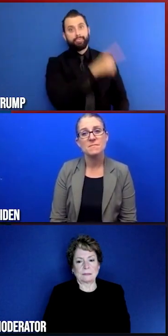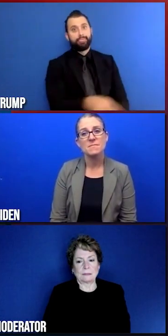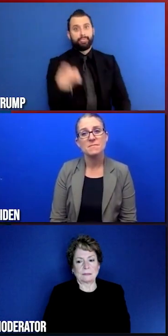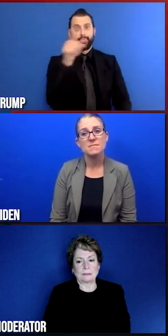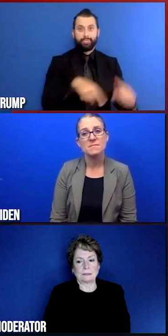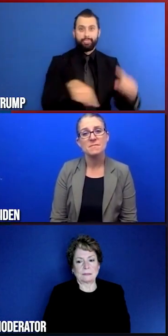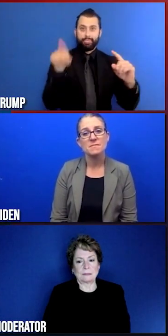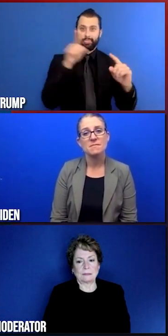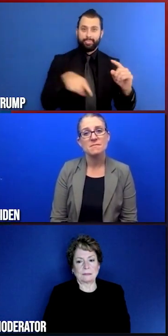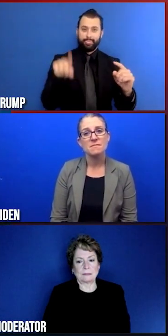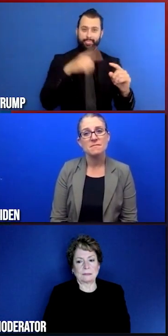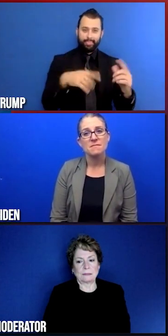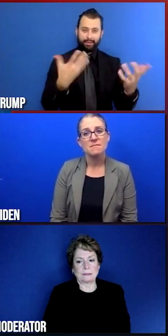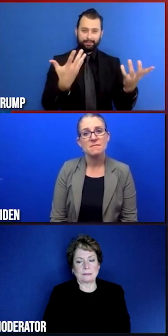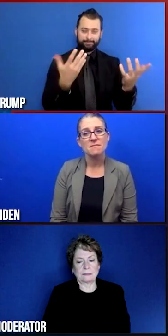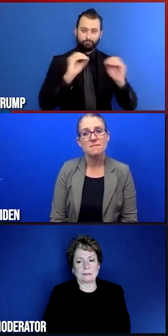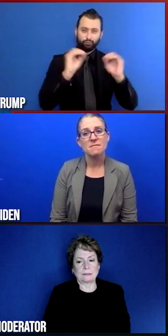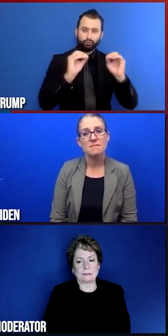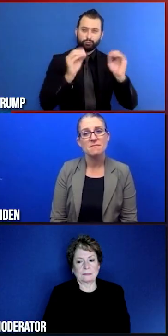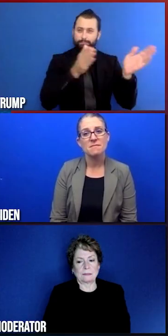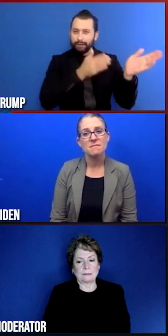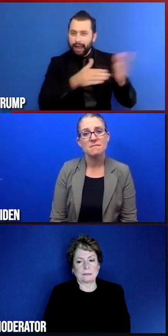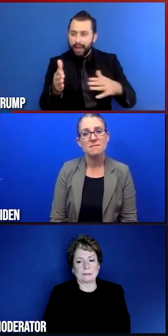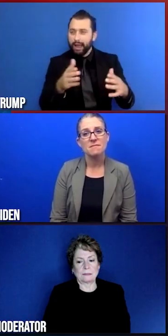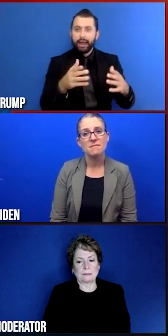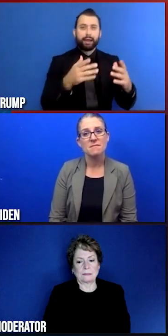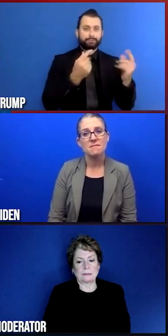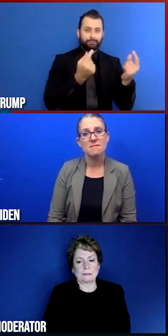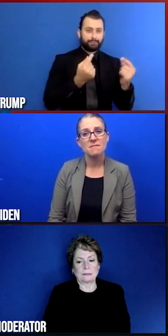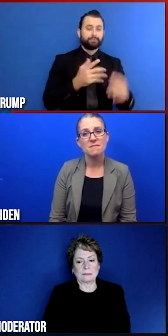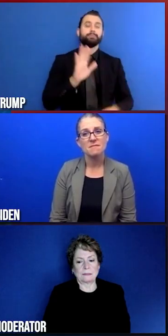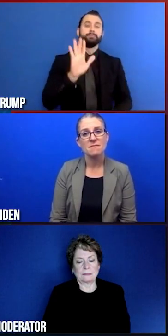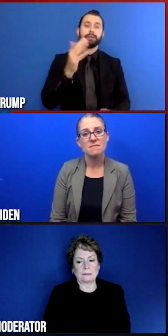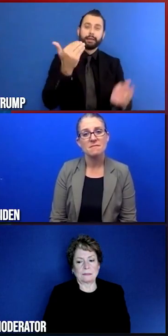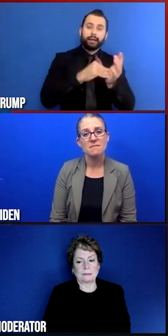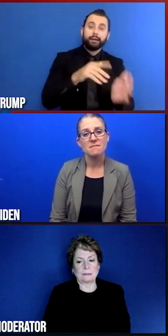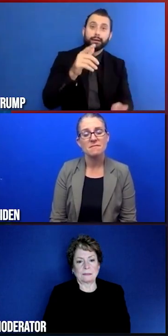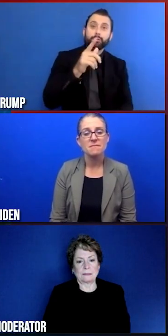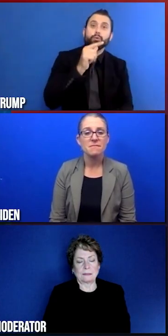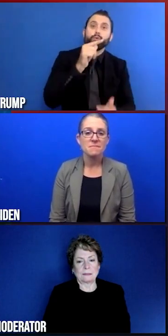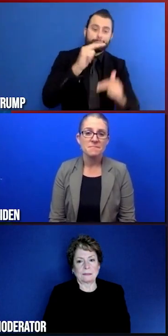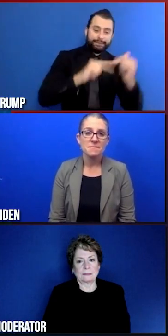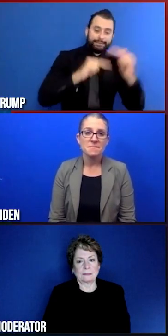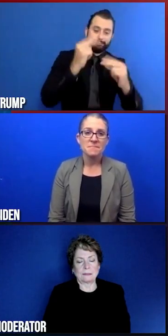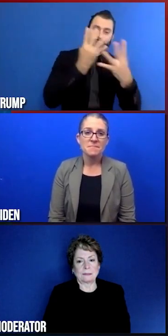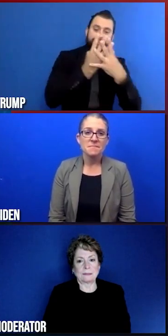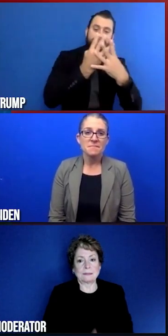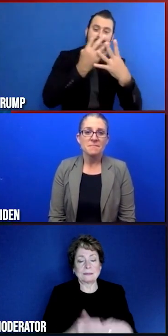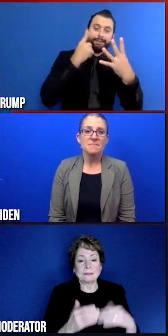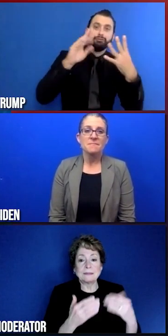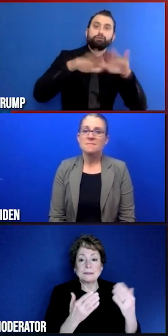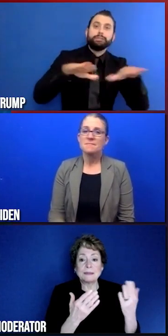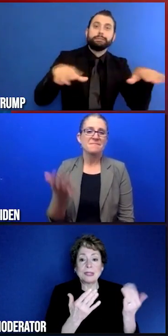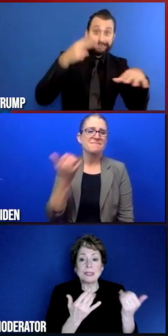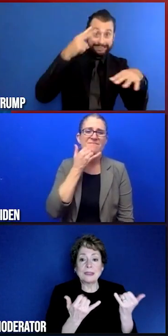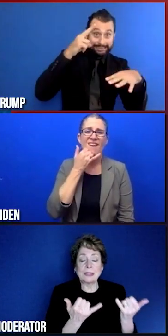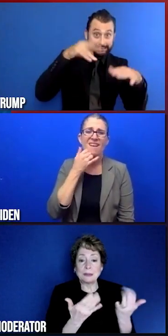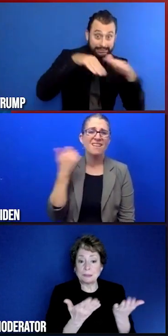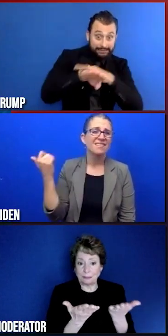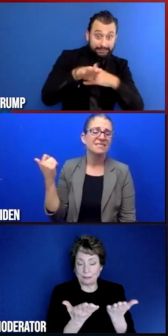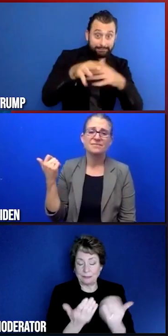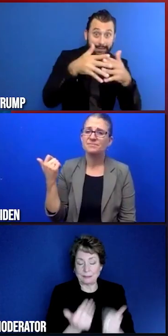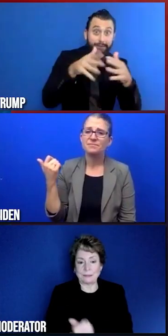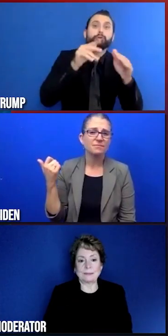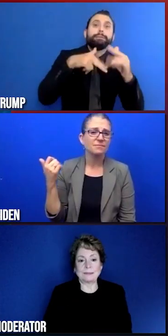except build cages to keep children in. Vice President Wrong. Biden, your response. The catch and release, you know what he's talking about there? If